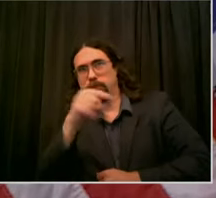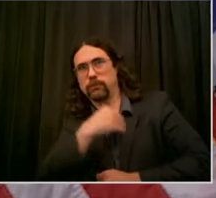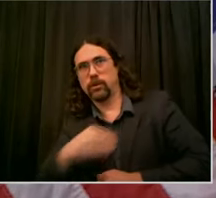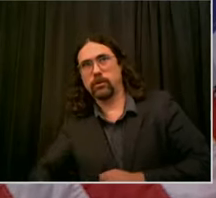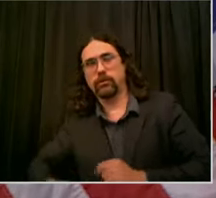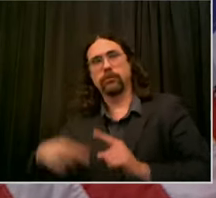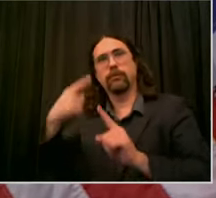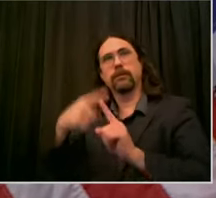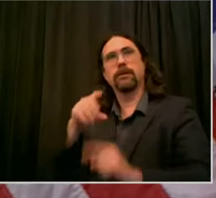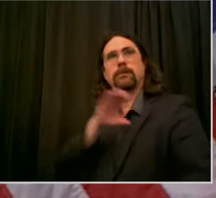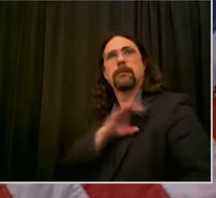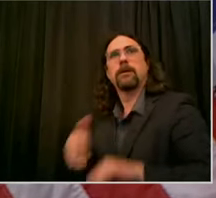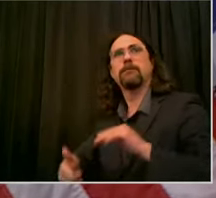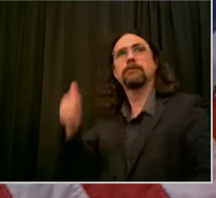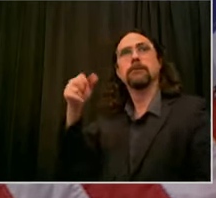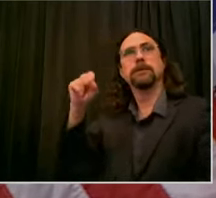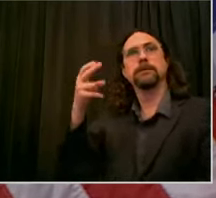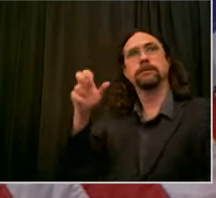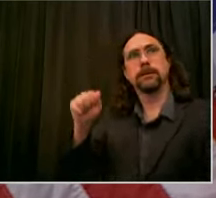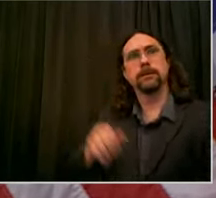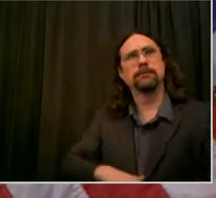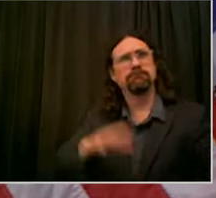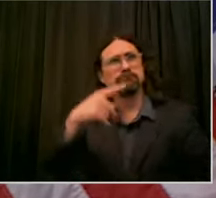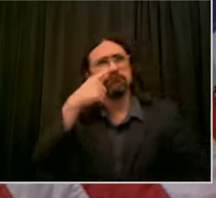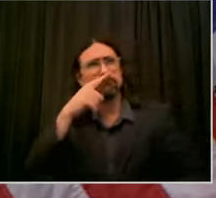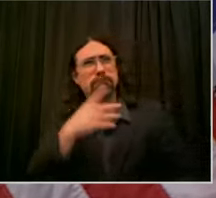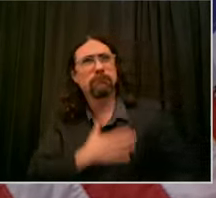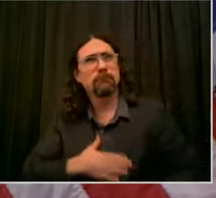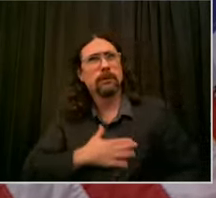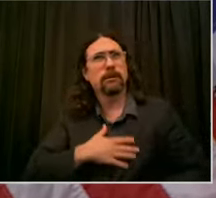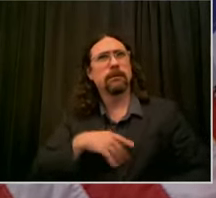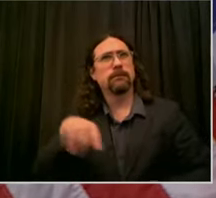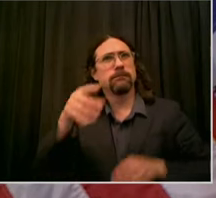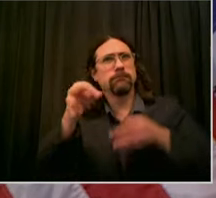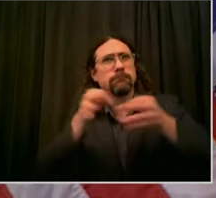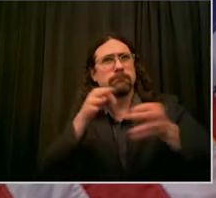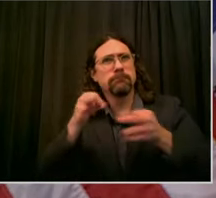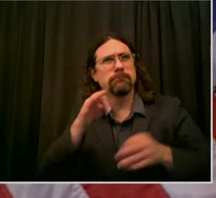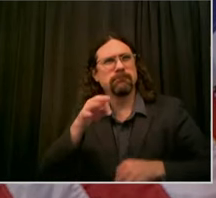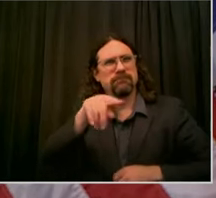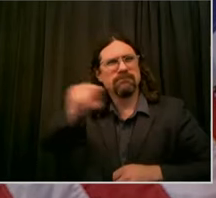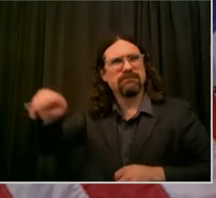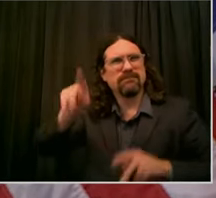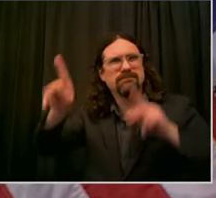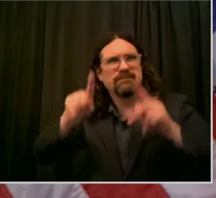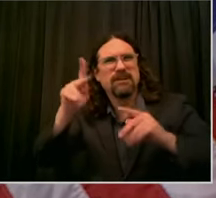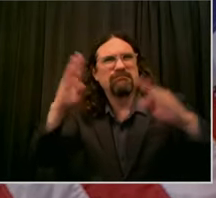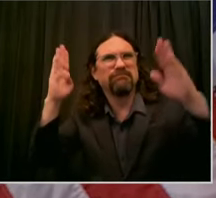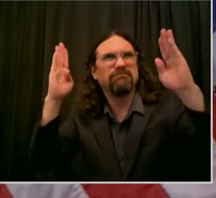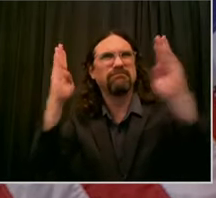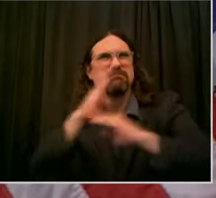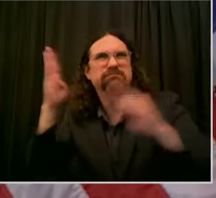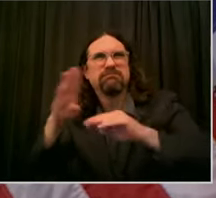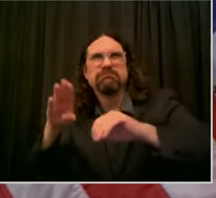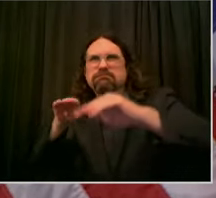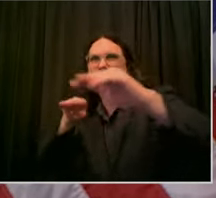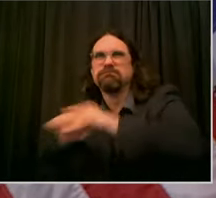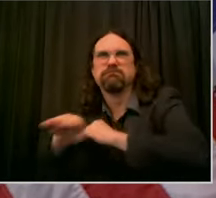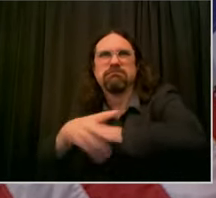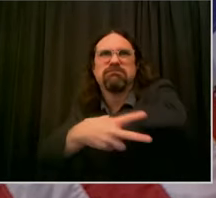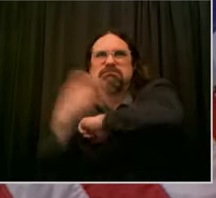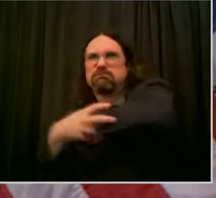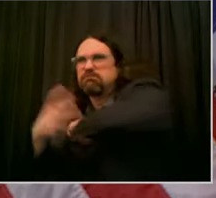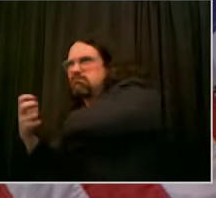from? Kind of what their size is? Are there different groups? We heard from a high-ranking law enforcement source that they're